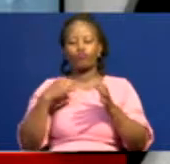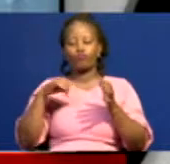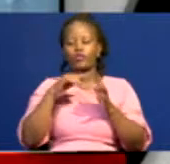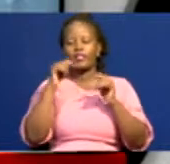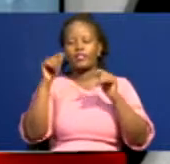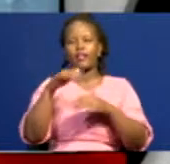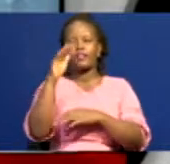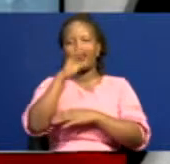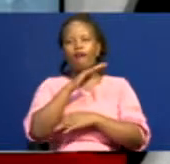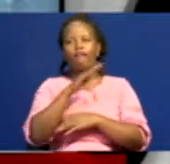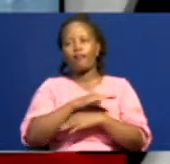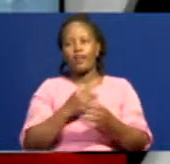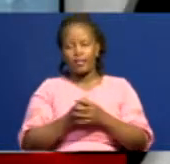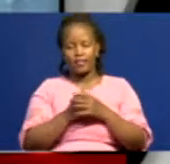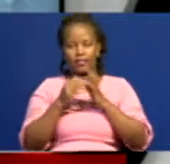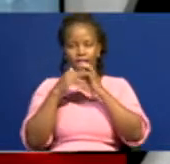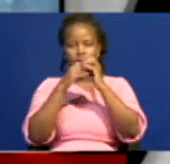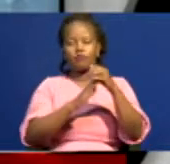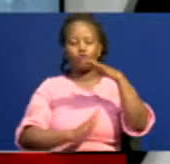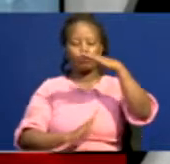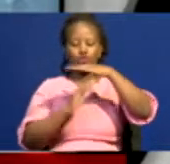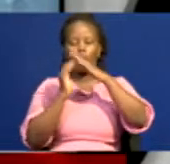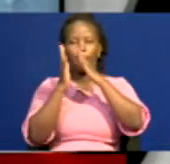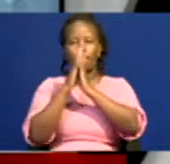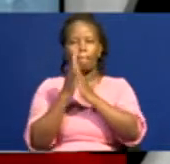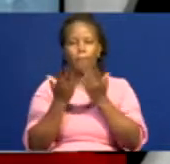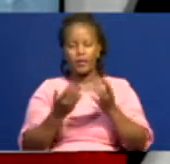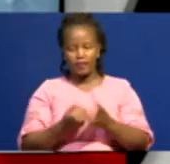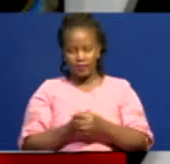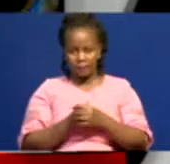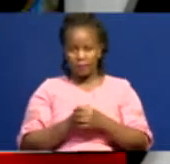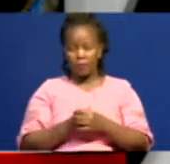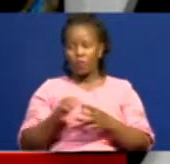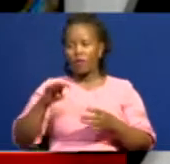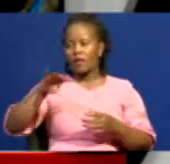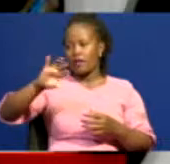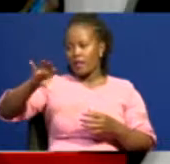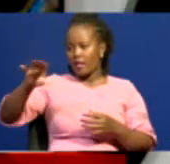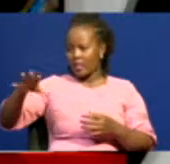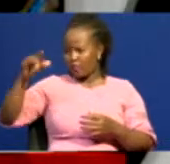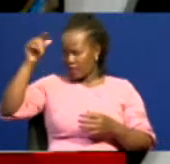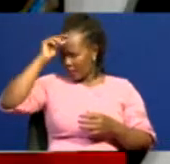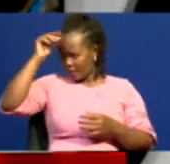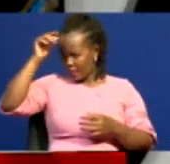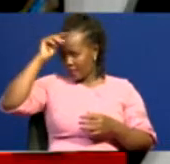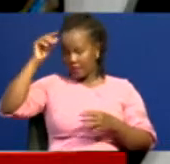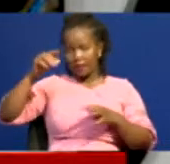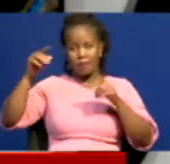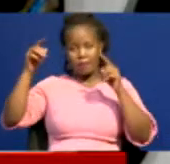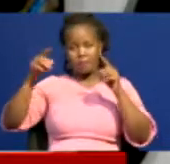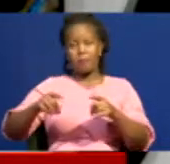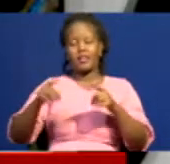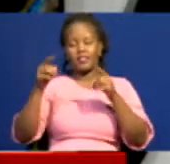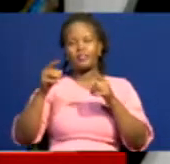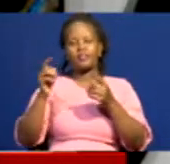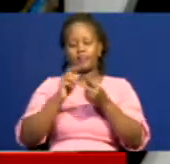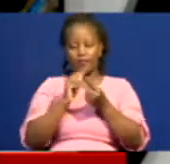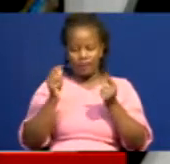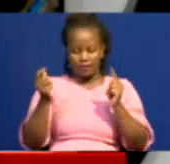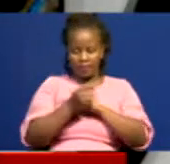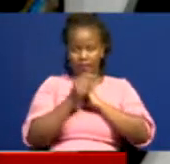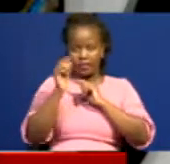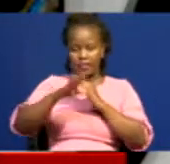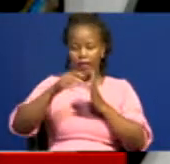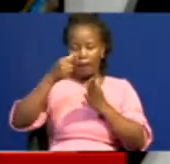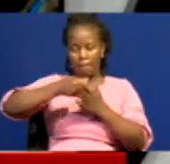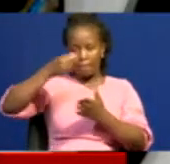live broadcast with our lead story. And county governments will now be forced to readjust their budgets